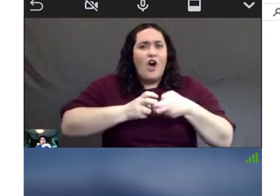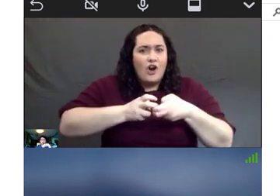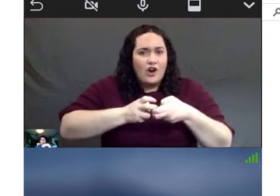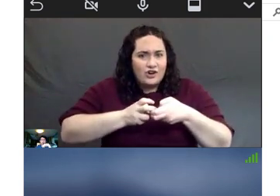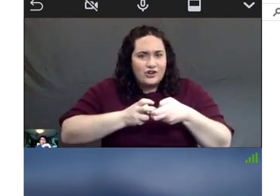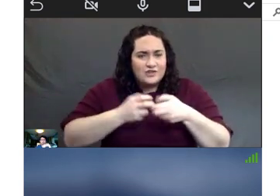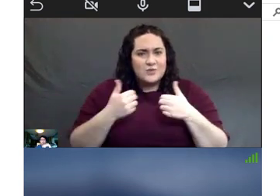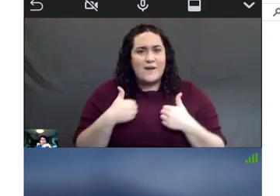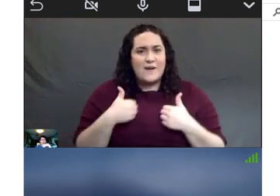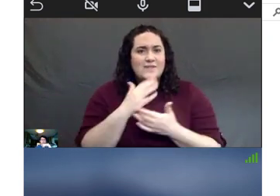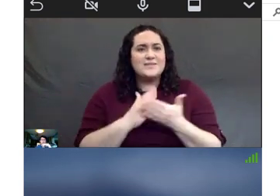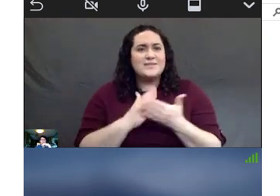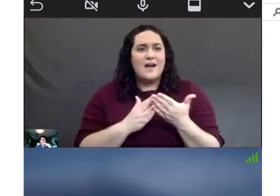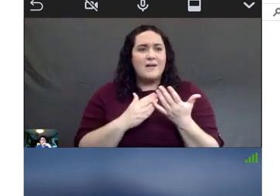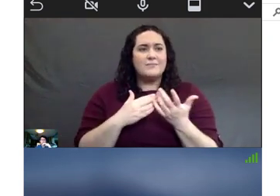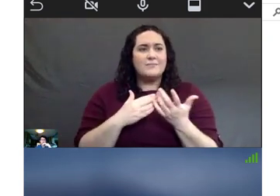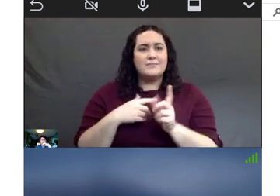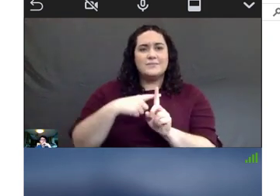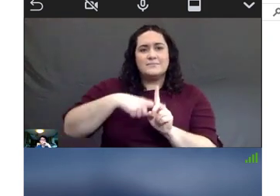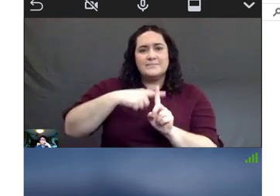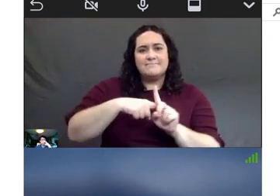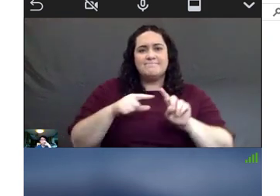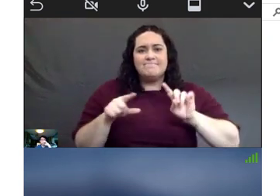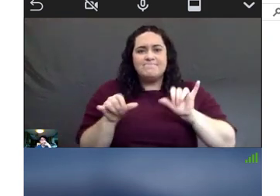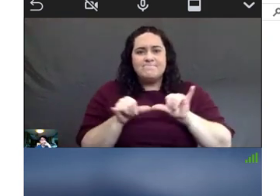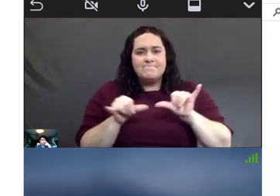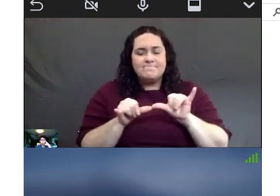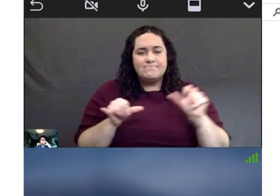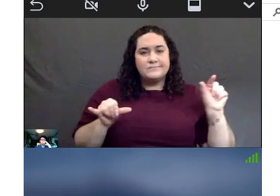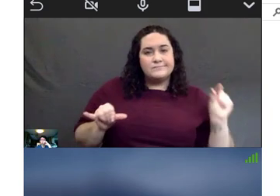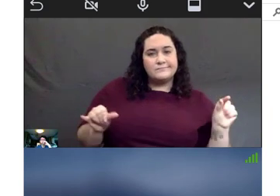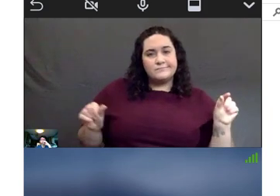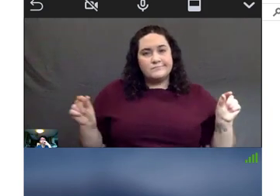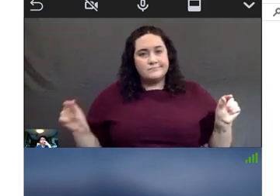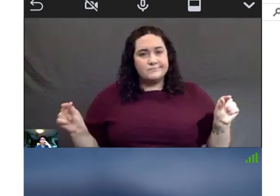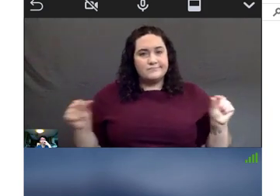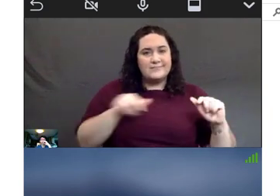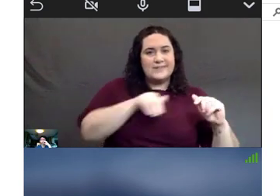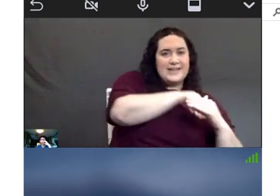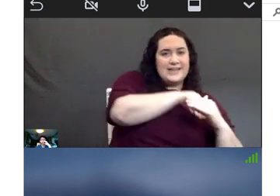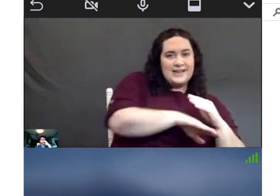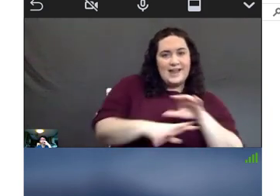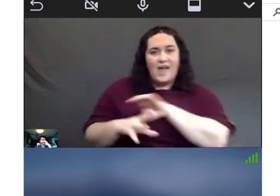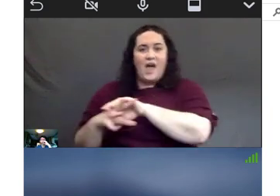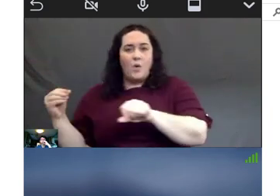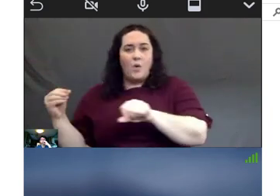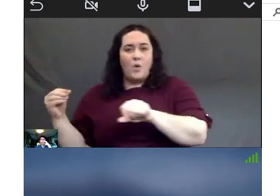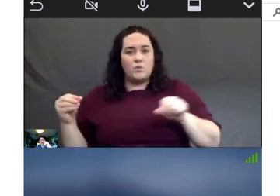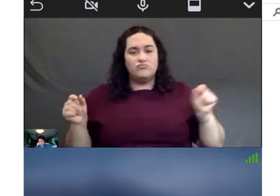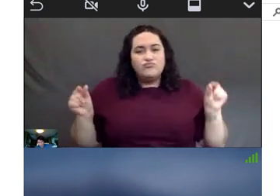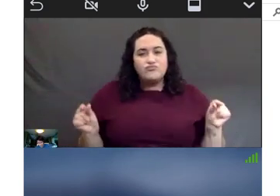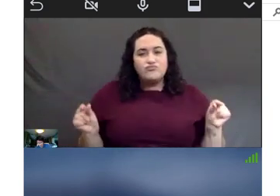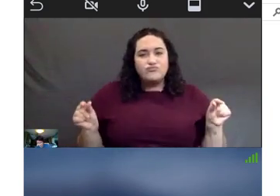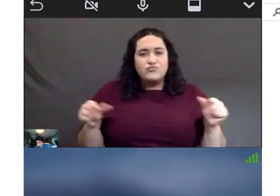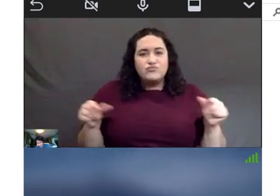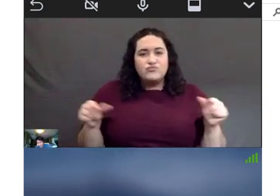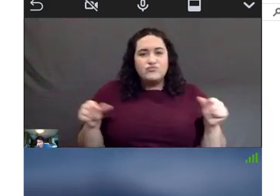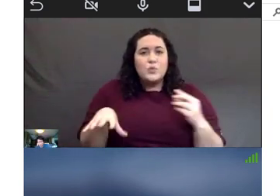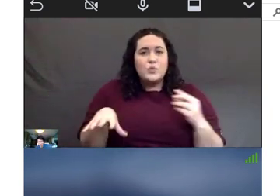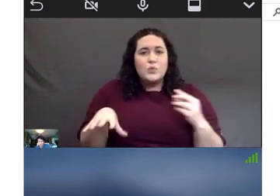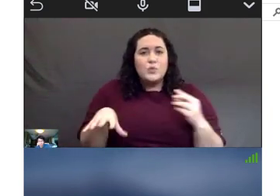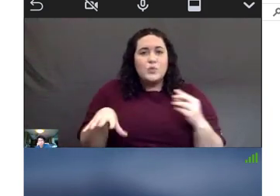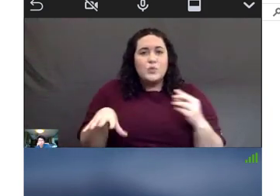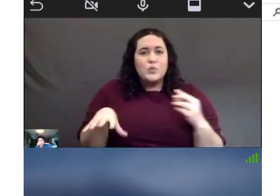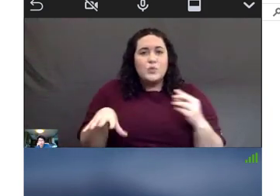outlet of your pipe. So if you know the inlet and outlet temperature, this is pretty simple to calculate